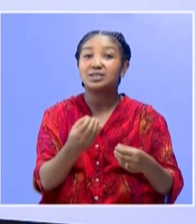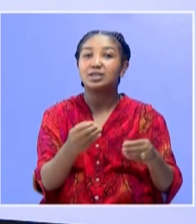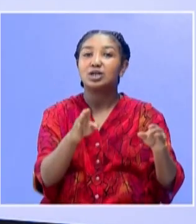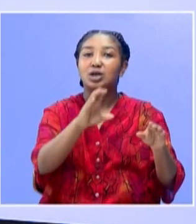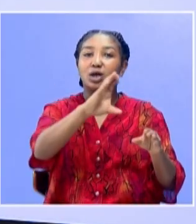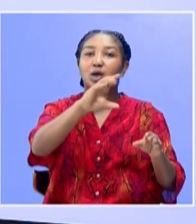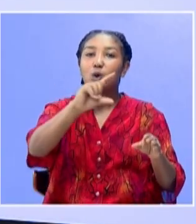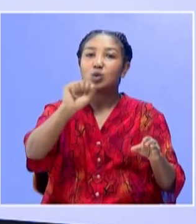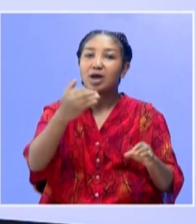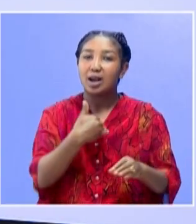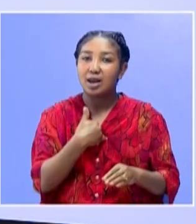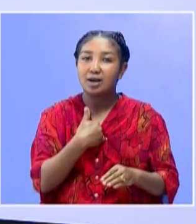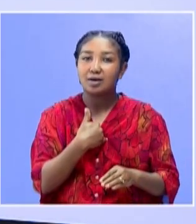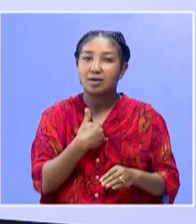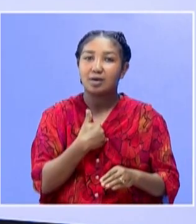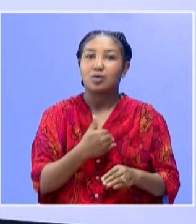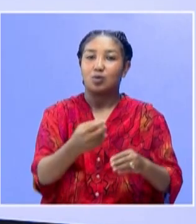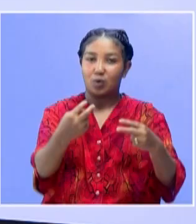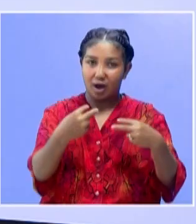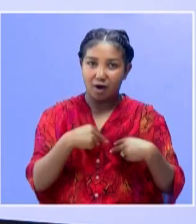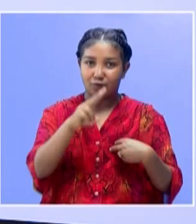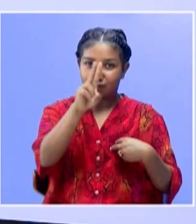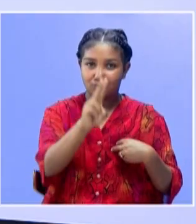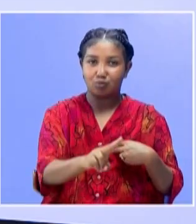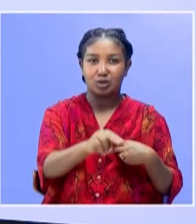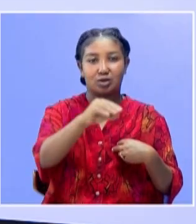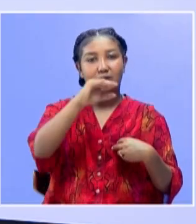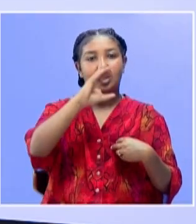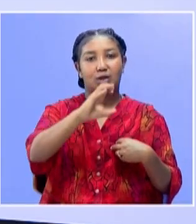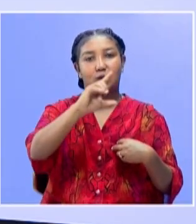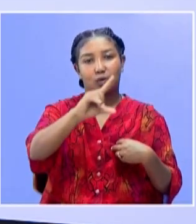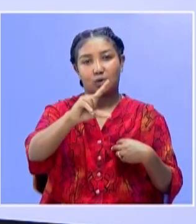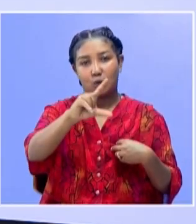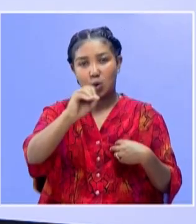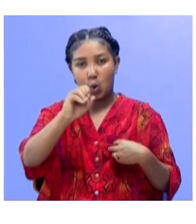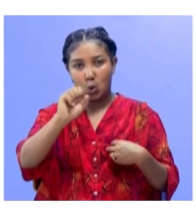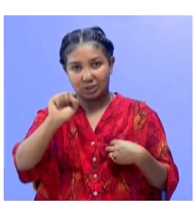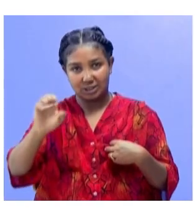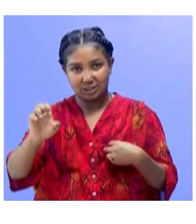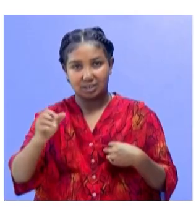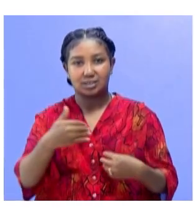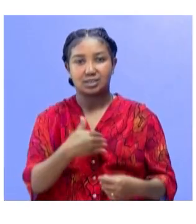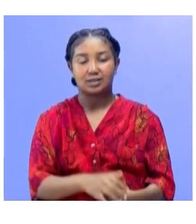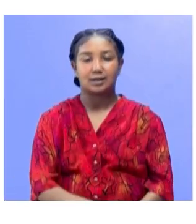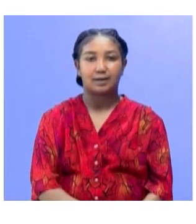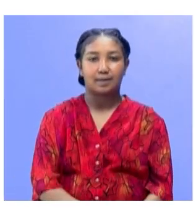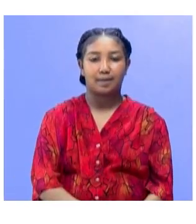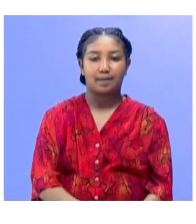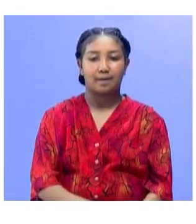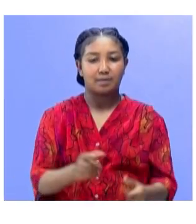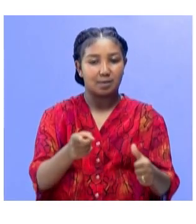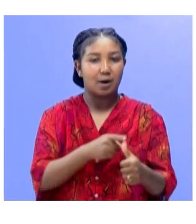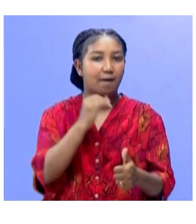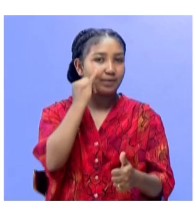clauses? Very good. We have two clauses. Yes? The first one is what we call if